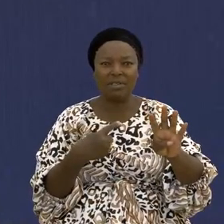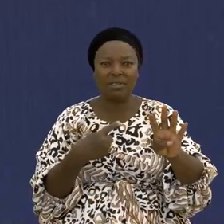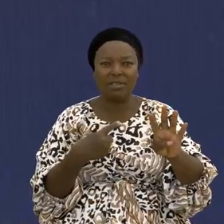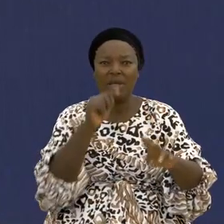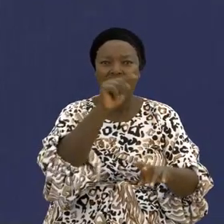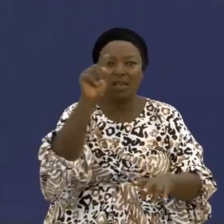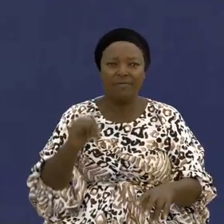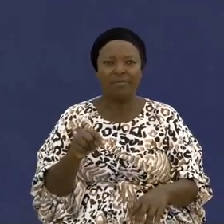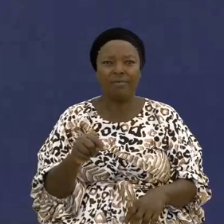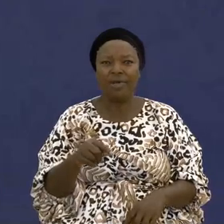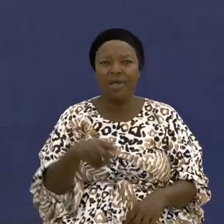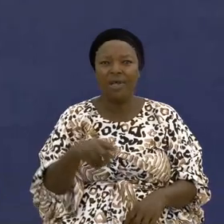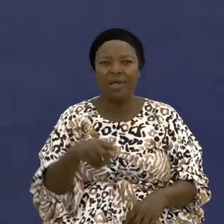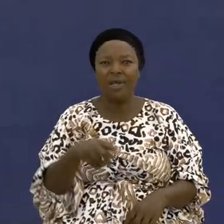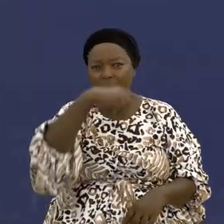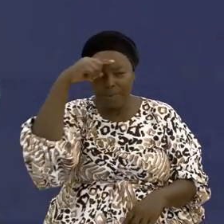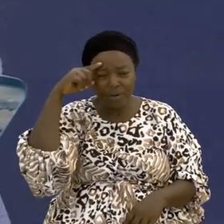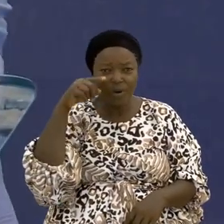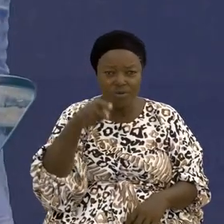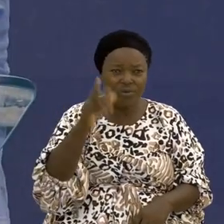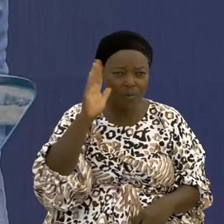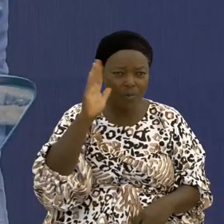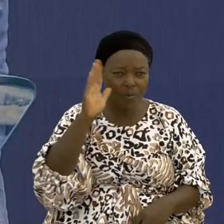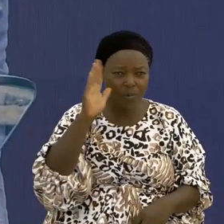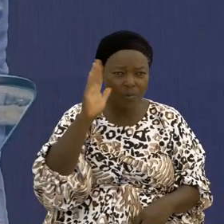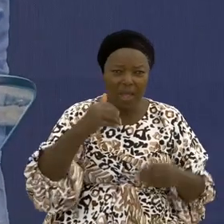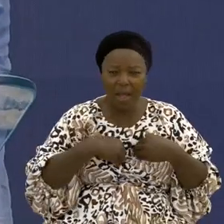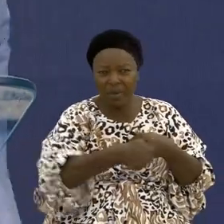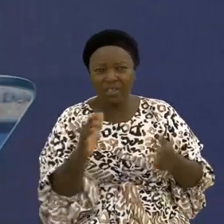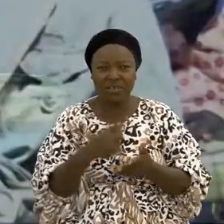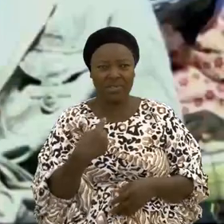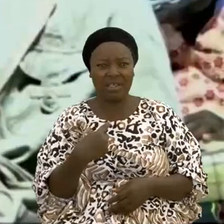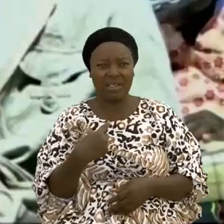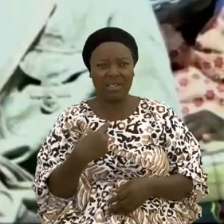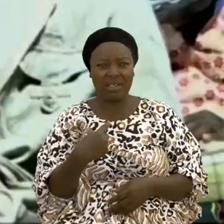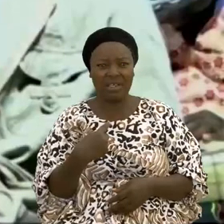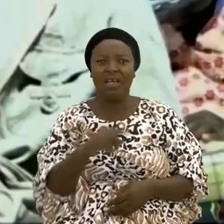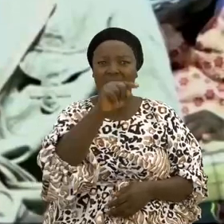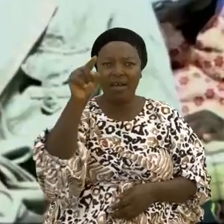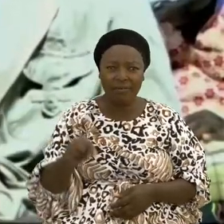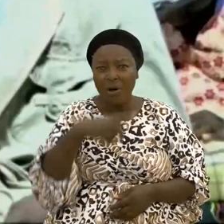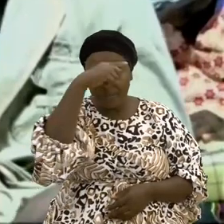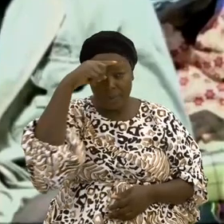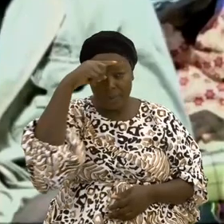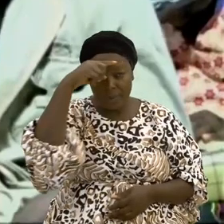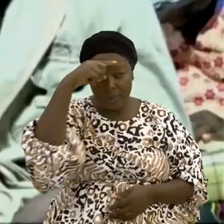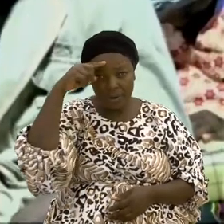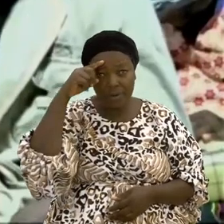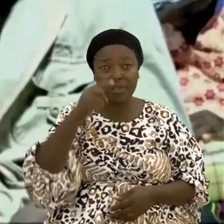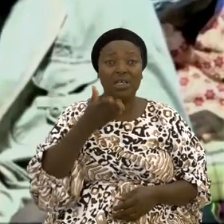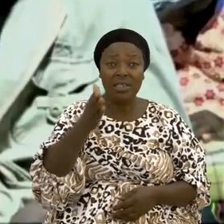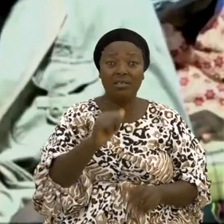therefore, because you will have whatsoever you say, therefore, because there